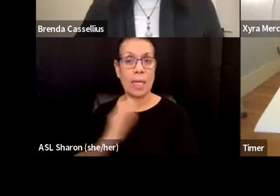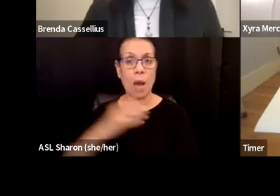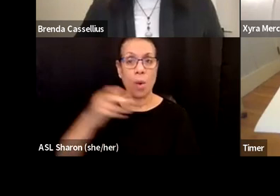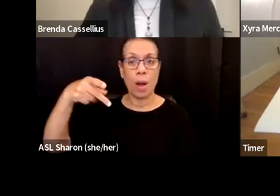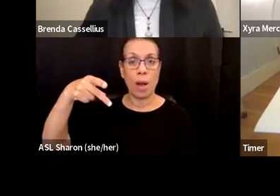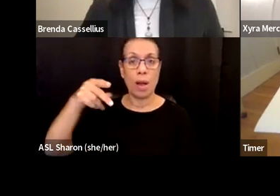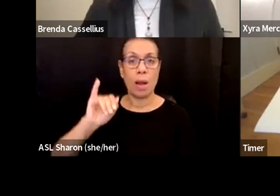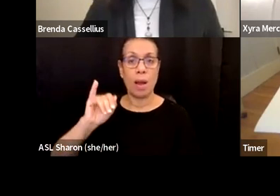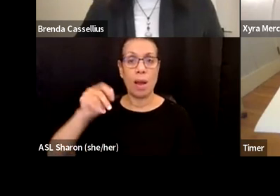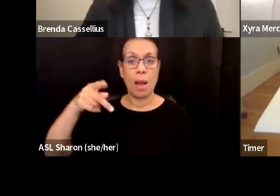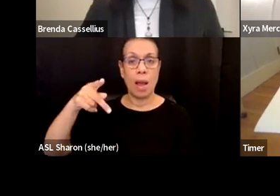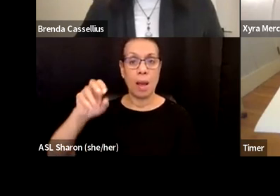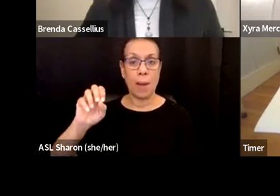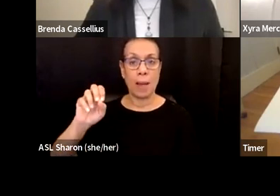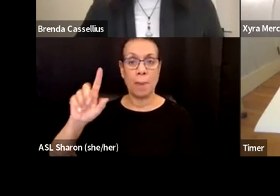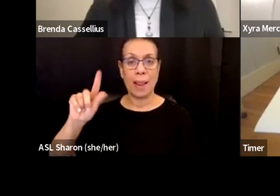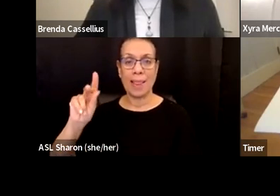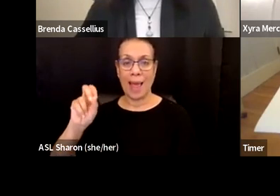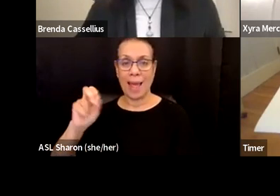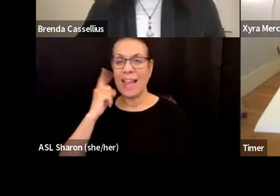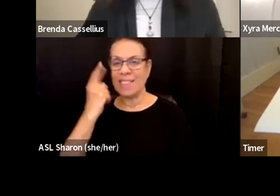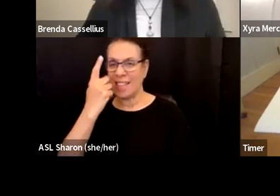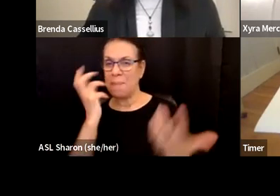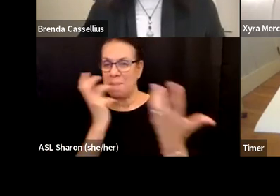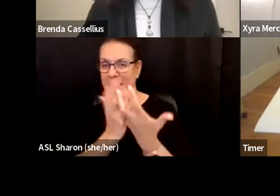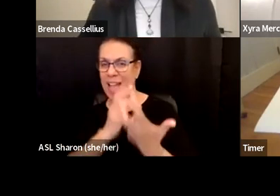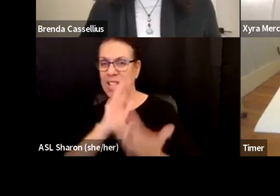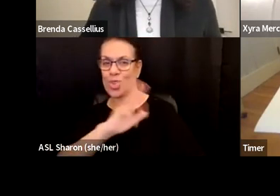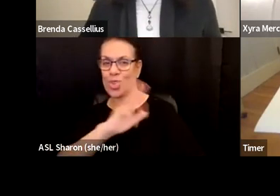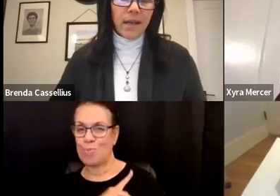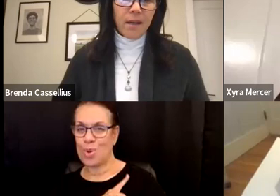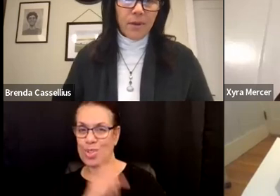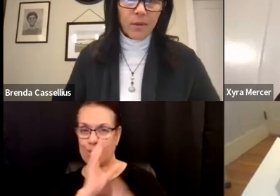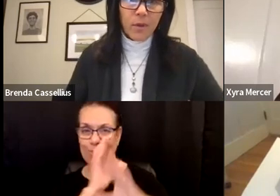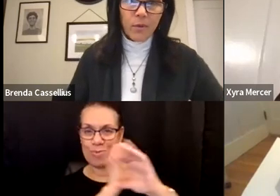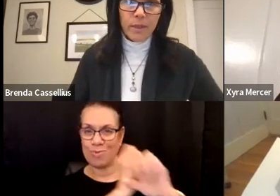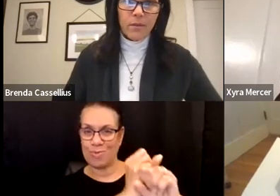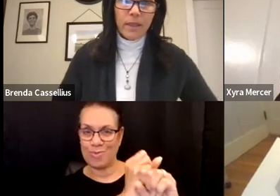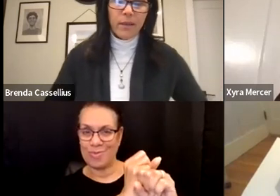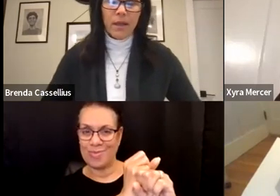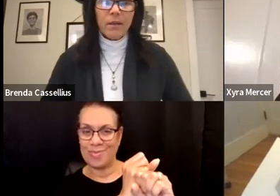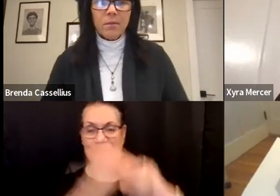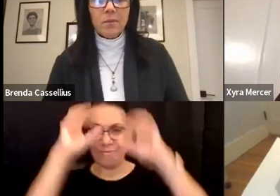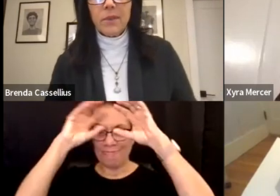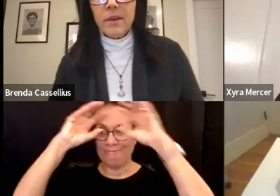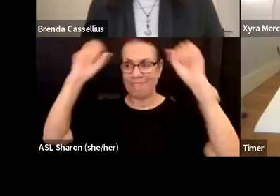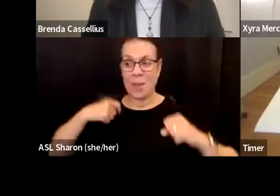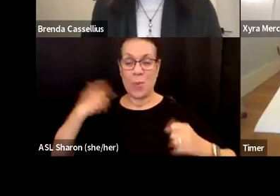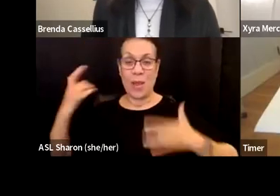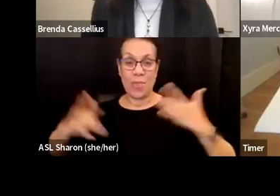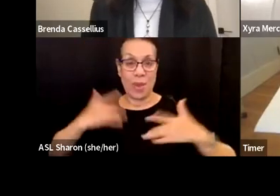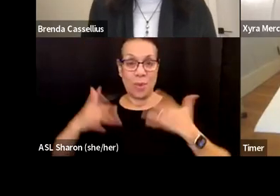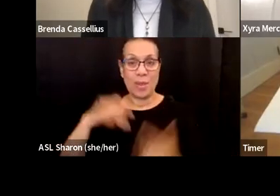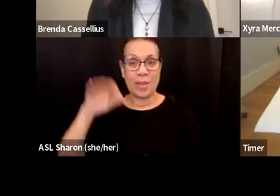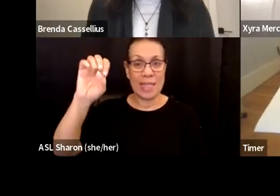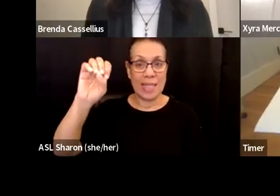it complements well with your own professional interests and we're all really excited about the work we'll be doing uh with our esser